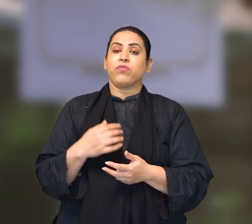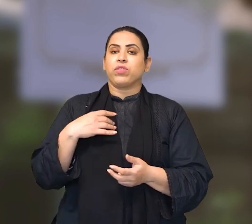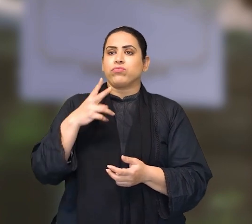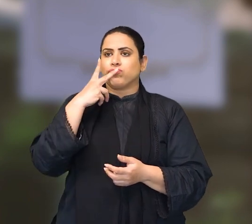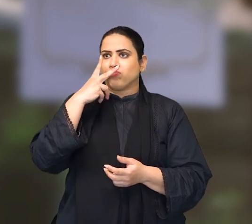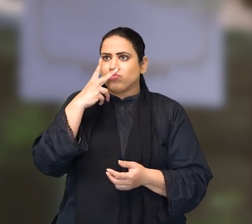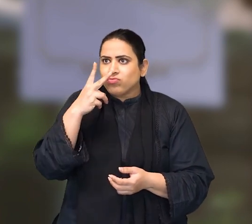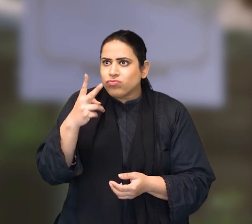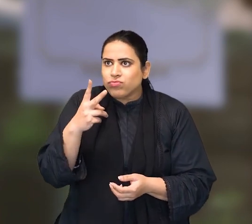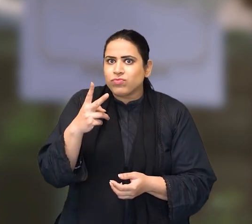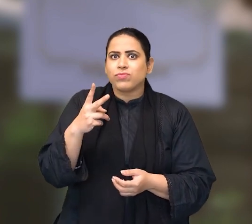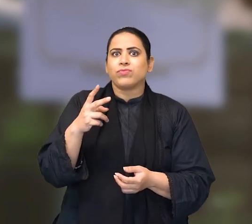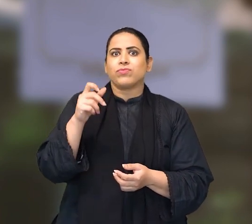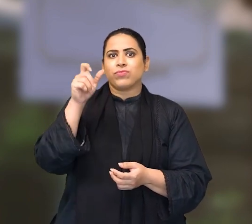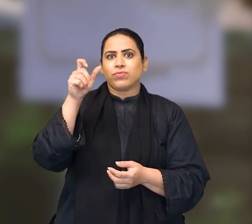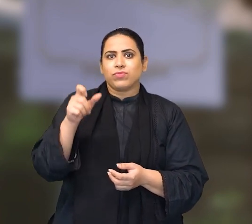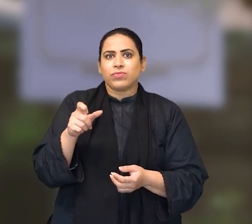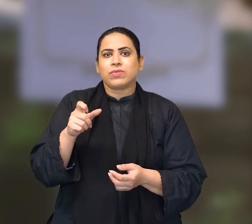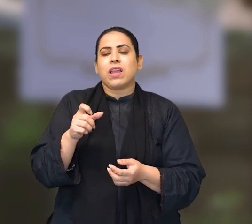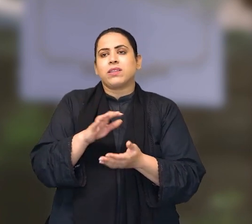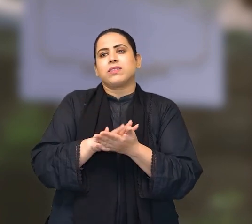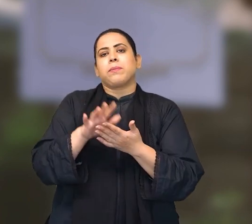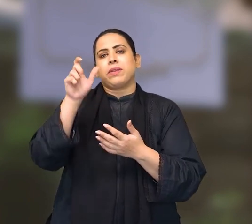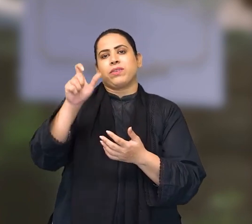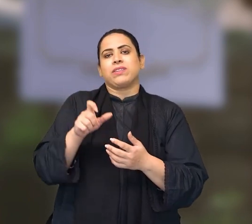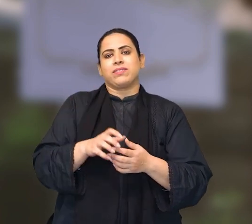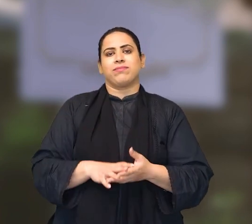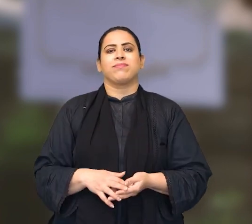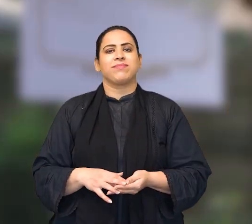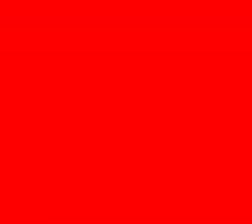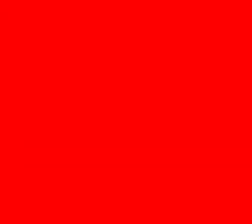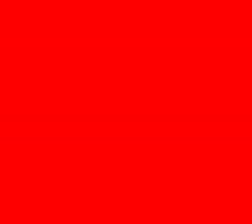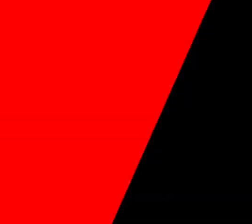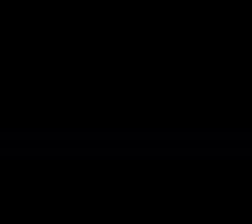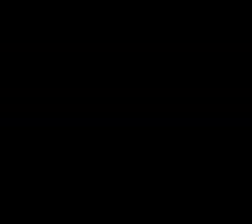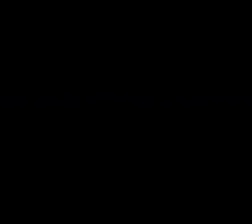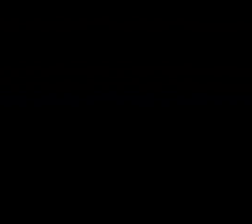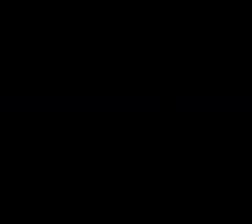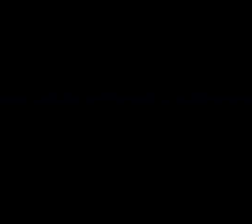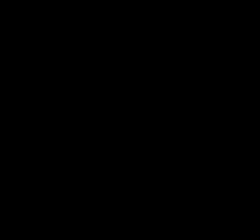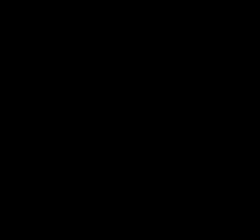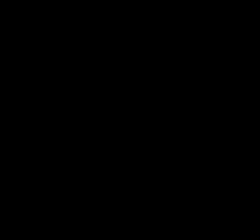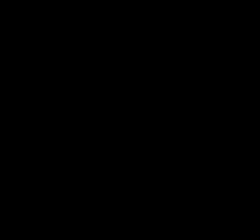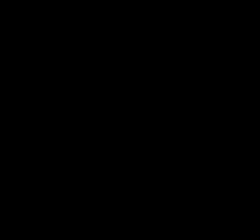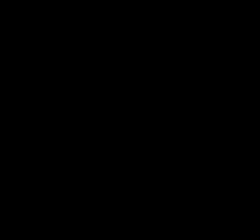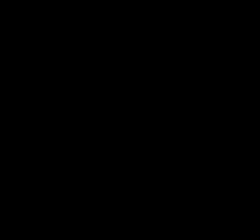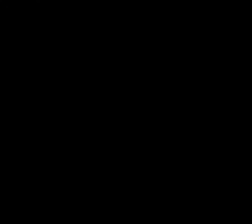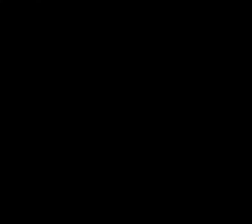when we see the essence of simplicity on the weddings.